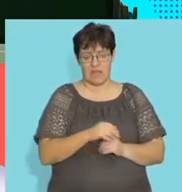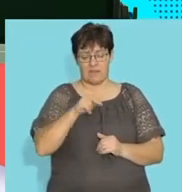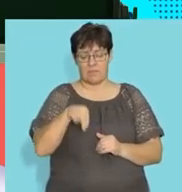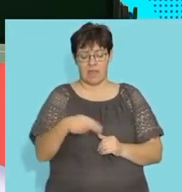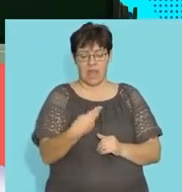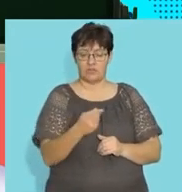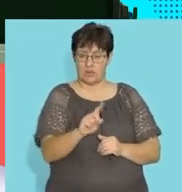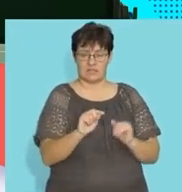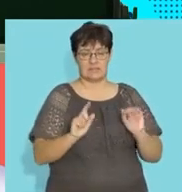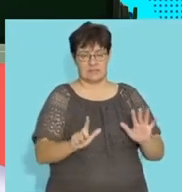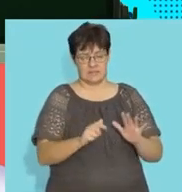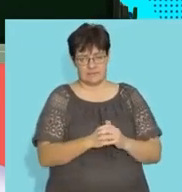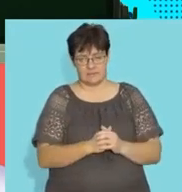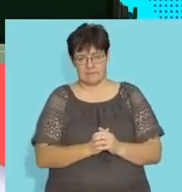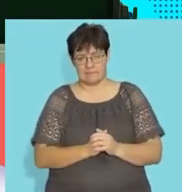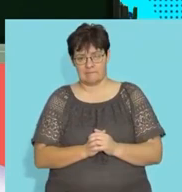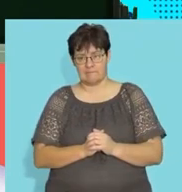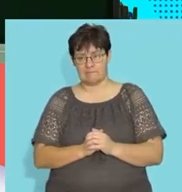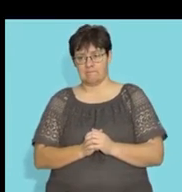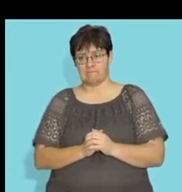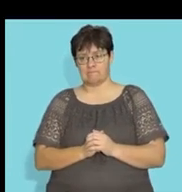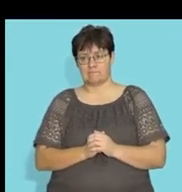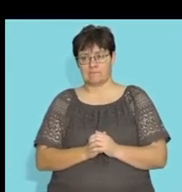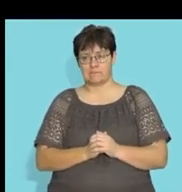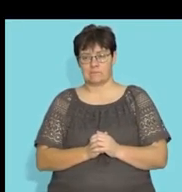a pH of 7.